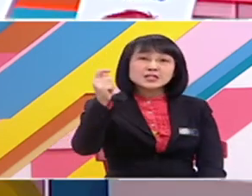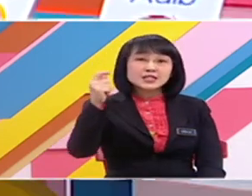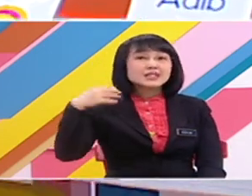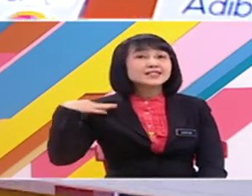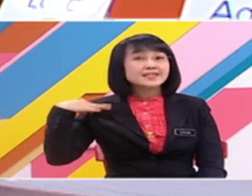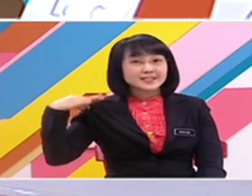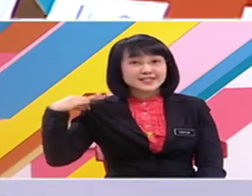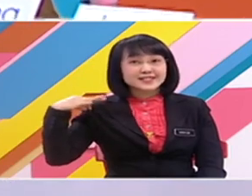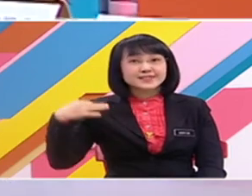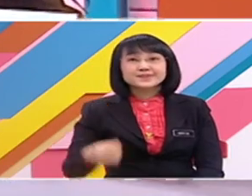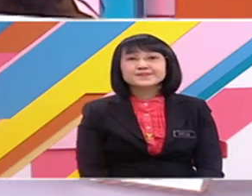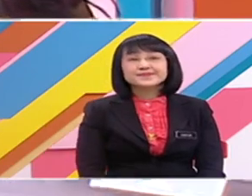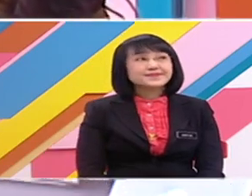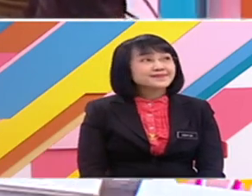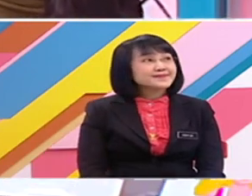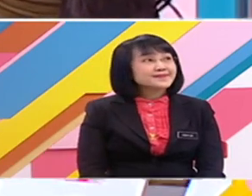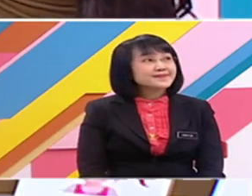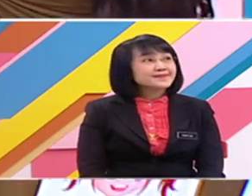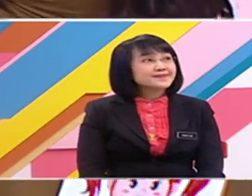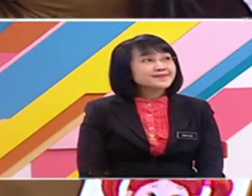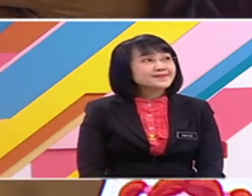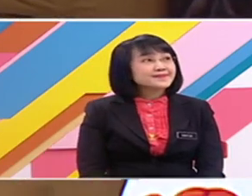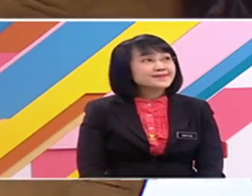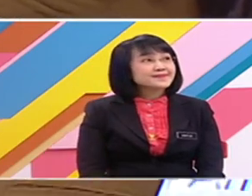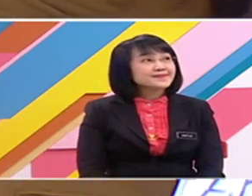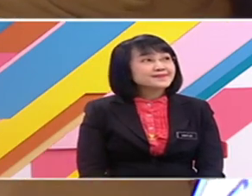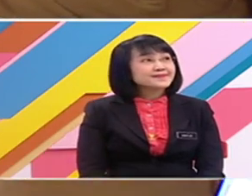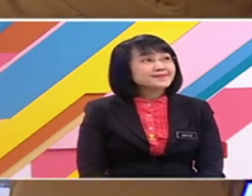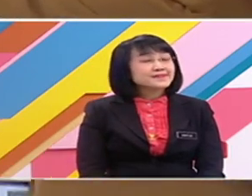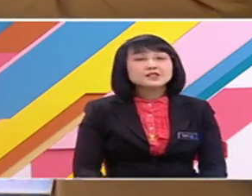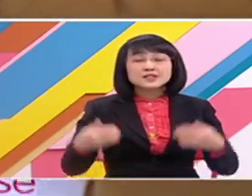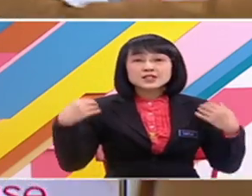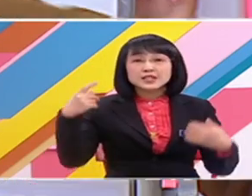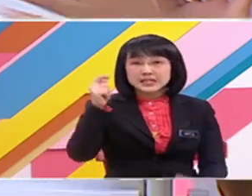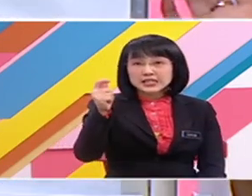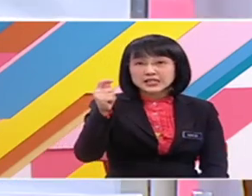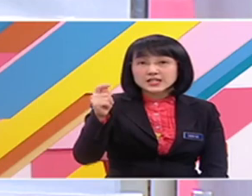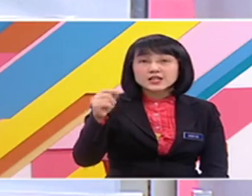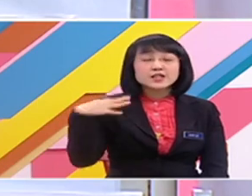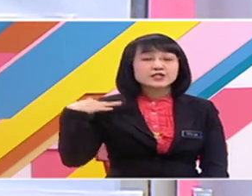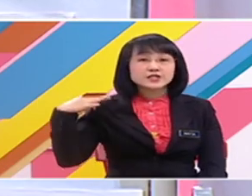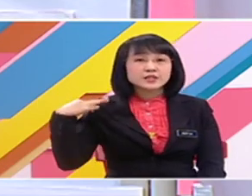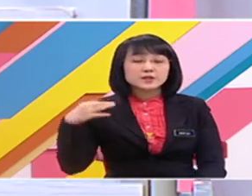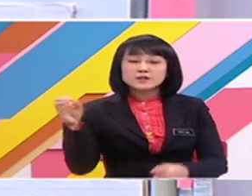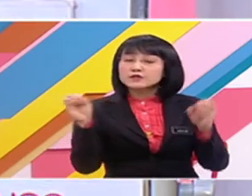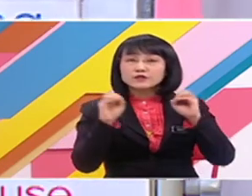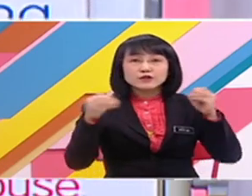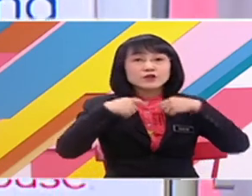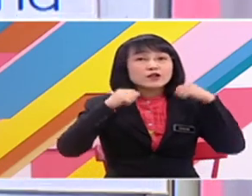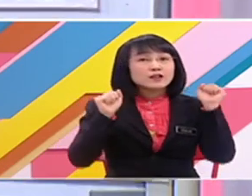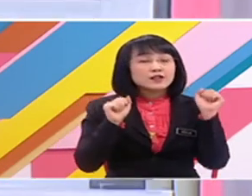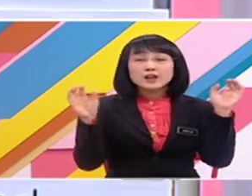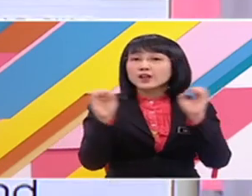t-shirt. It's a t-shirt, teacher, because it doesn't have a collar and a button, right?